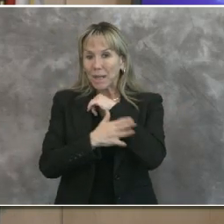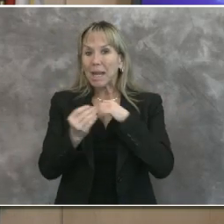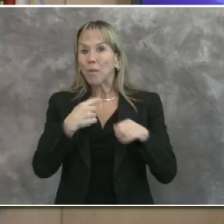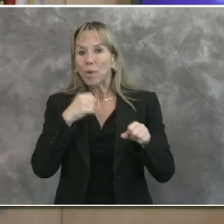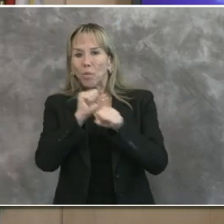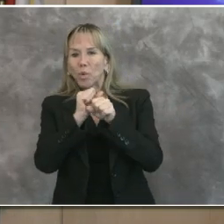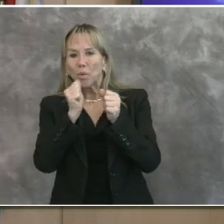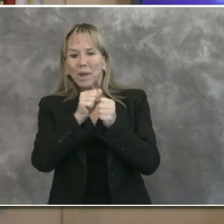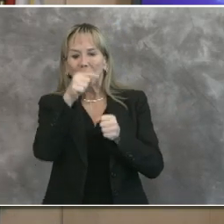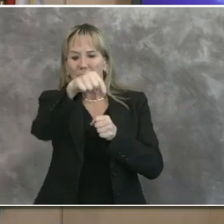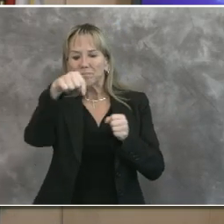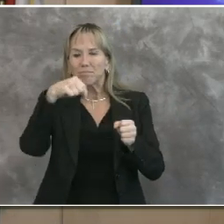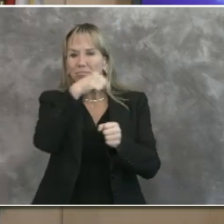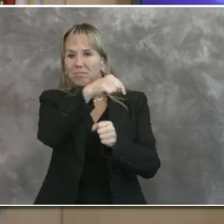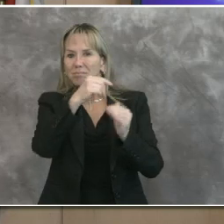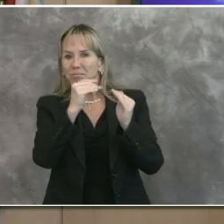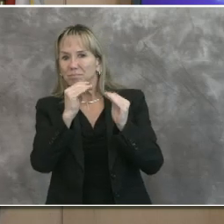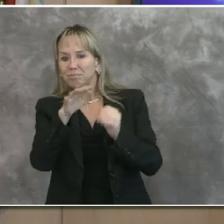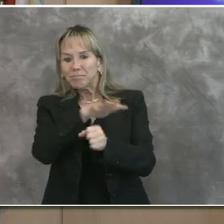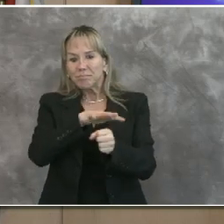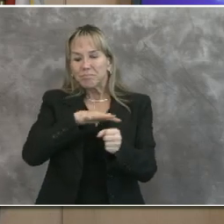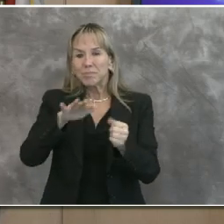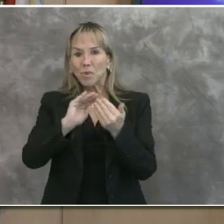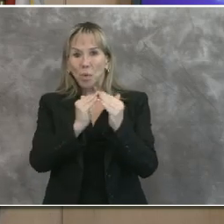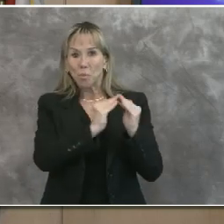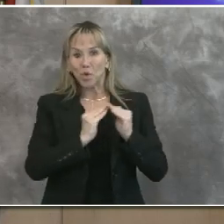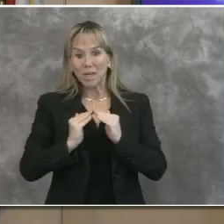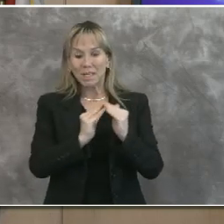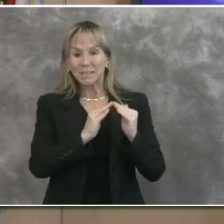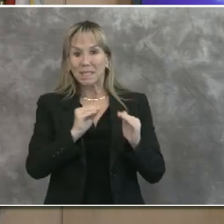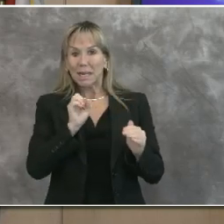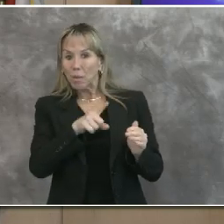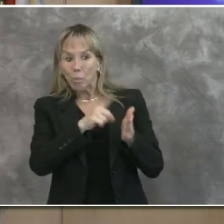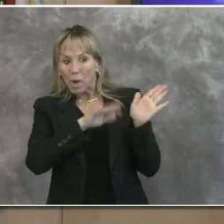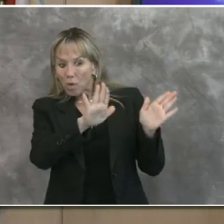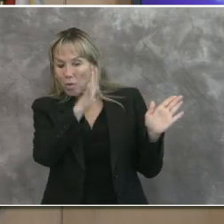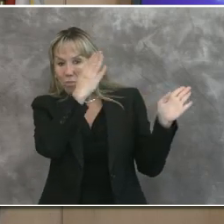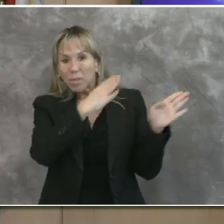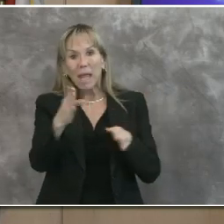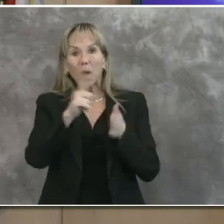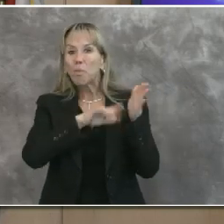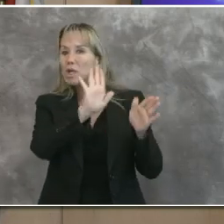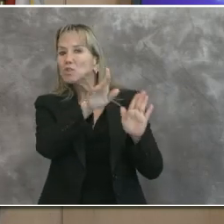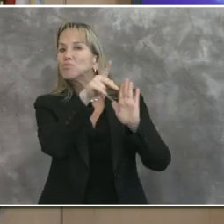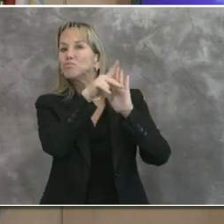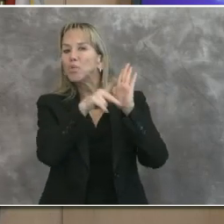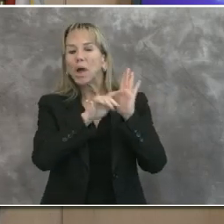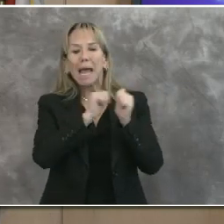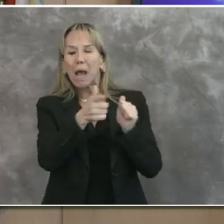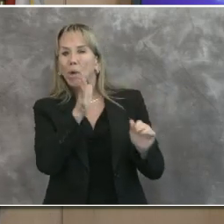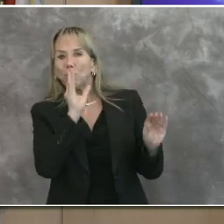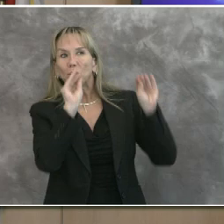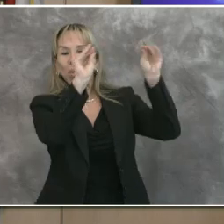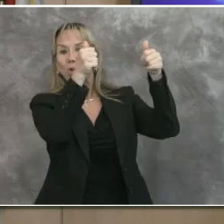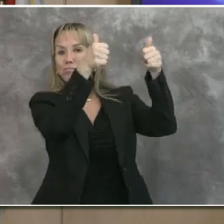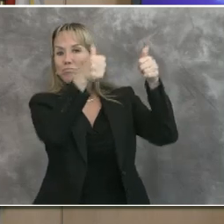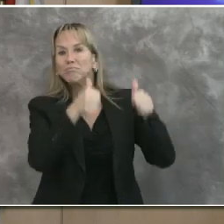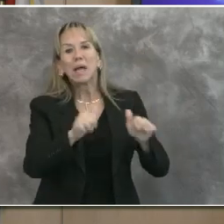local jurisdictions. We are asking them to come up with their plans and their protocols for how they will do mandatory signs, for how they will